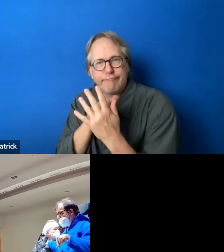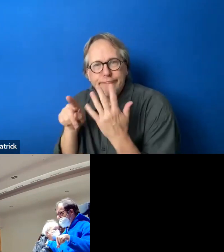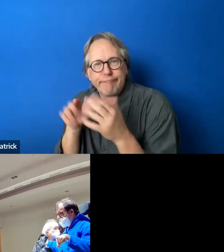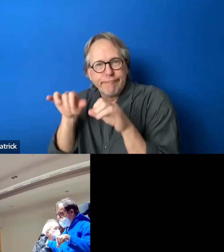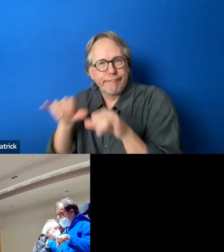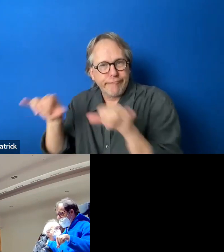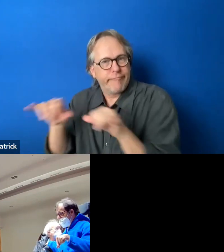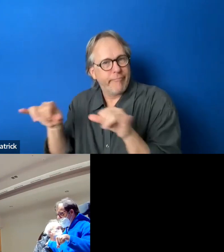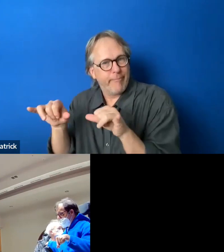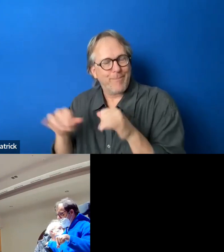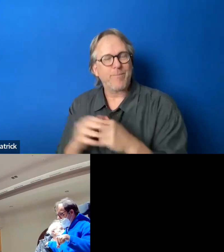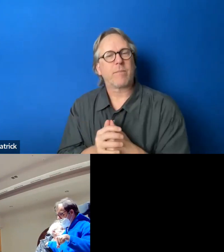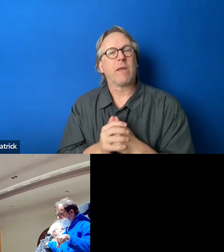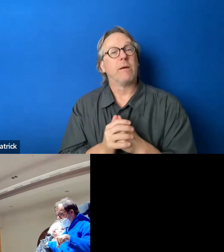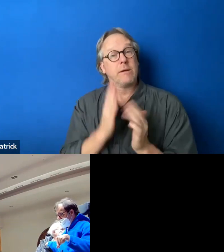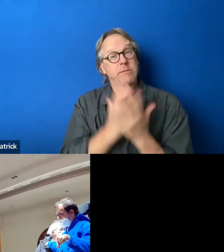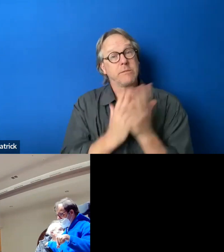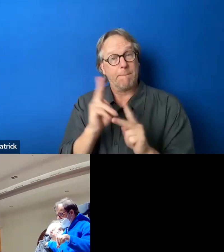include